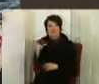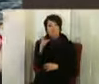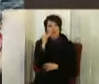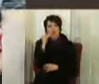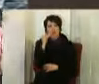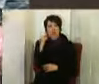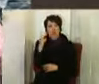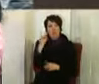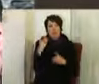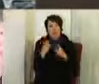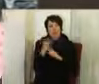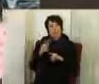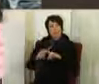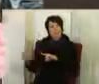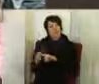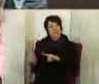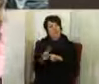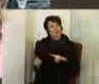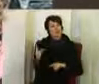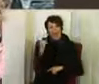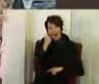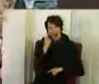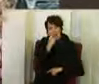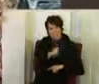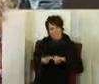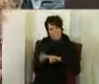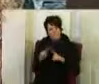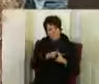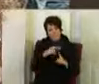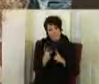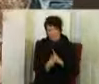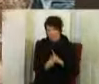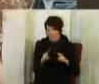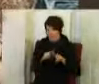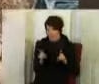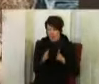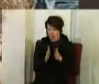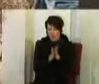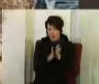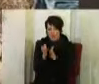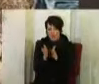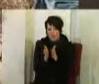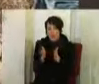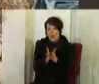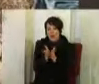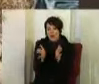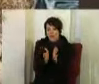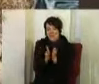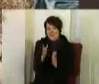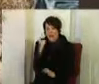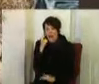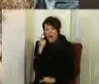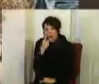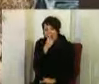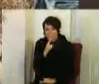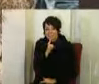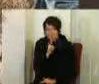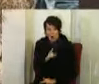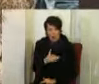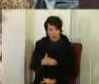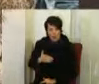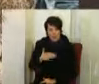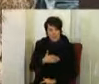the eyes of those who are part of the story, but also encouraging us to think about those eyes as they appreciate and as they are meaningful